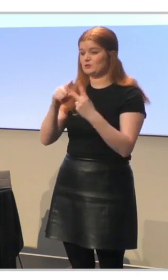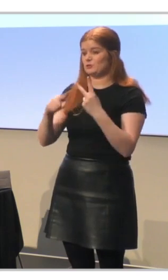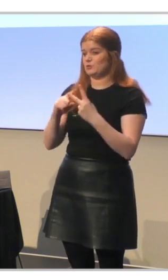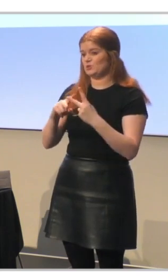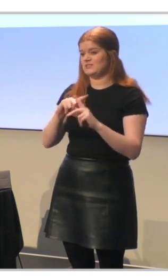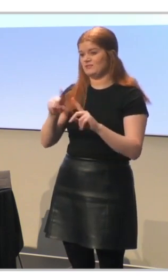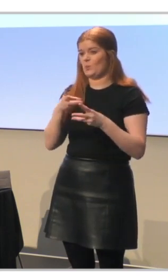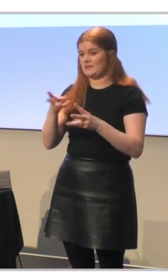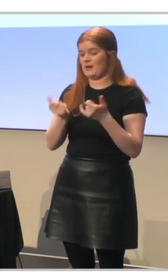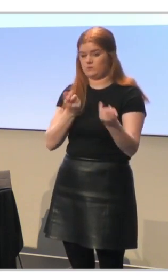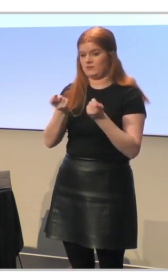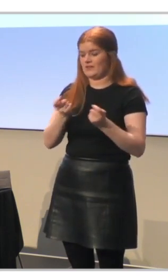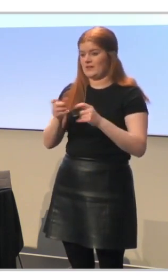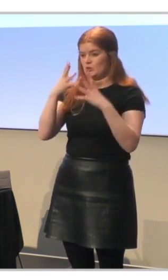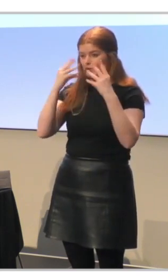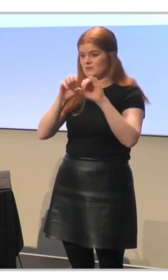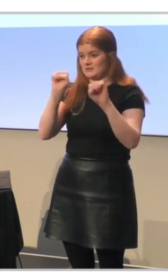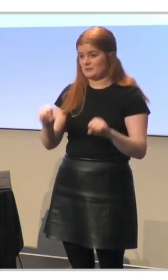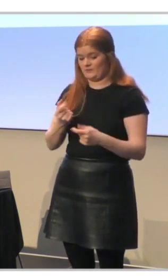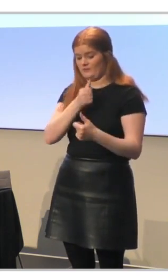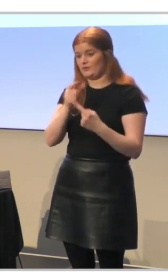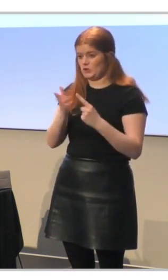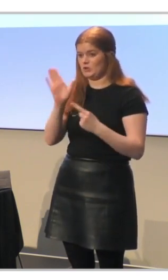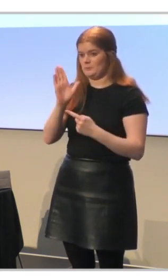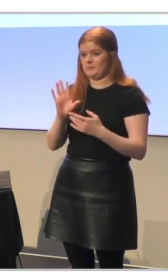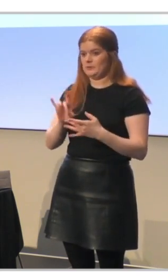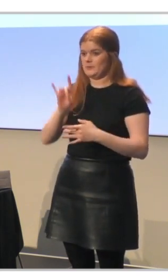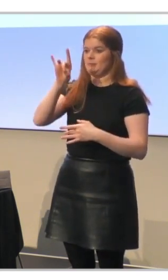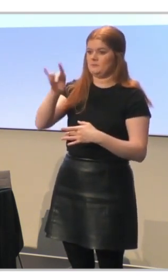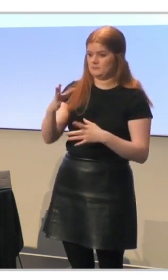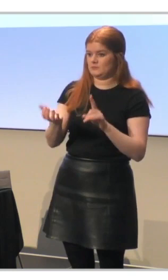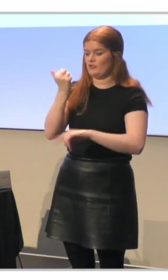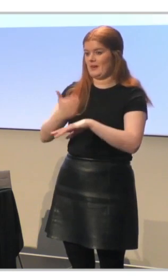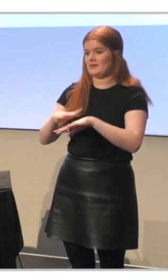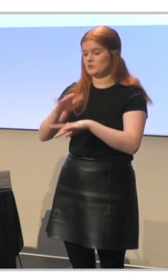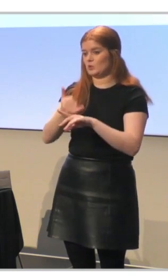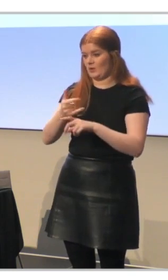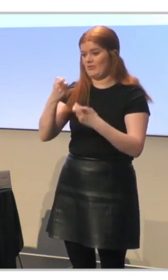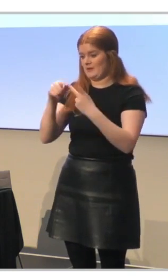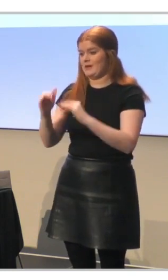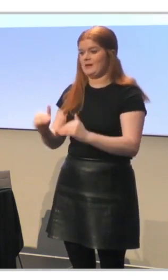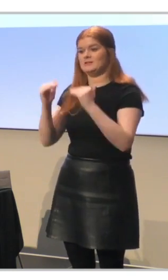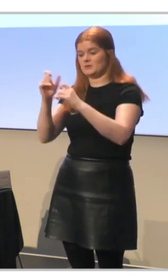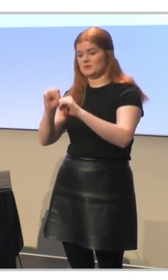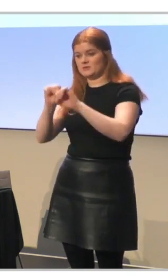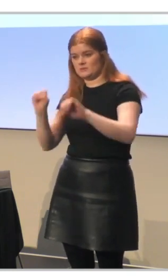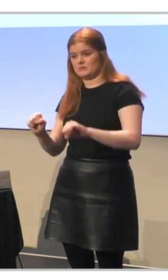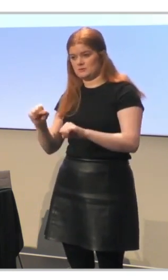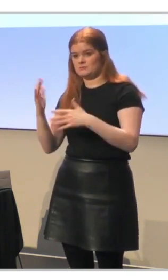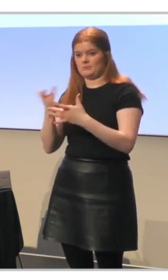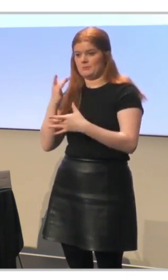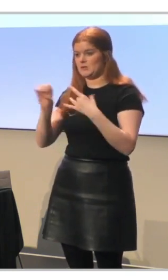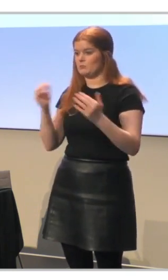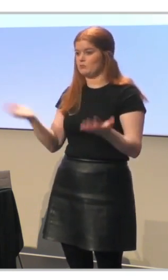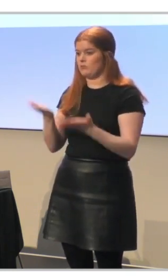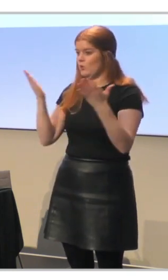the education system: that of securing the initial placement and then the subsequent enhancement of that system to promote the quality